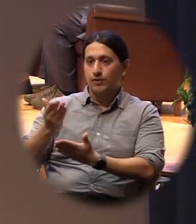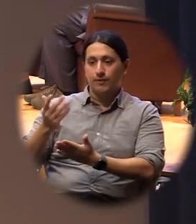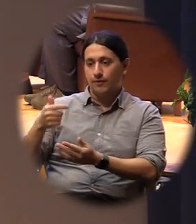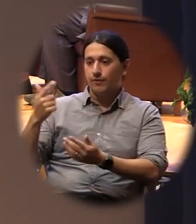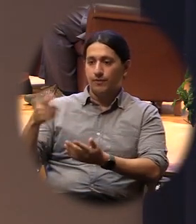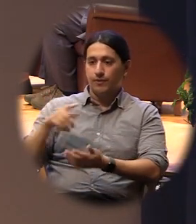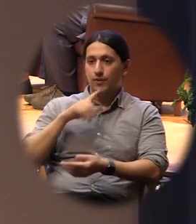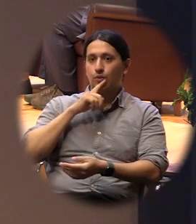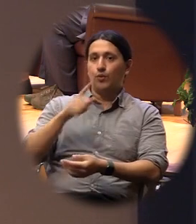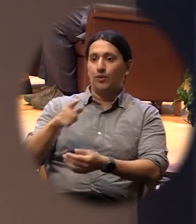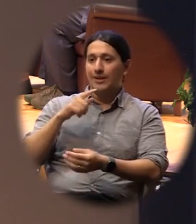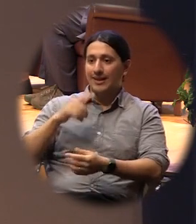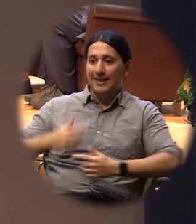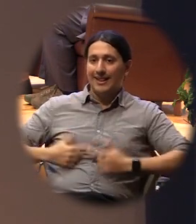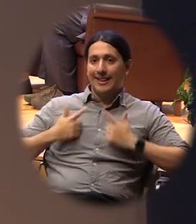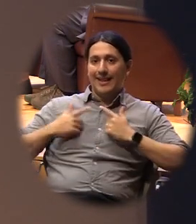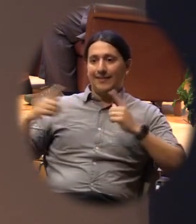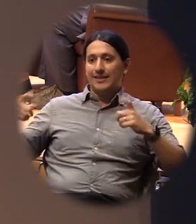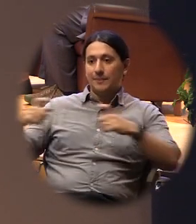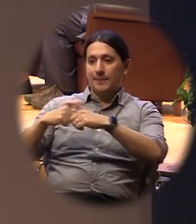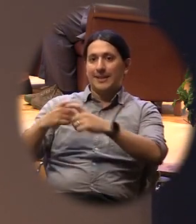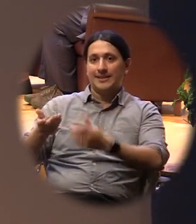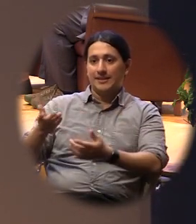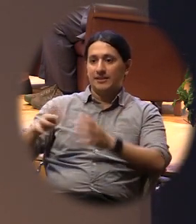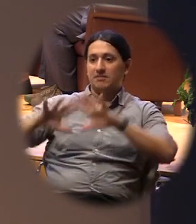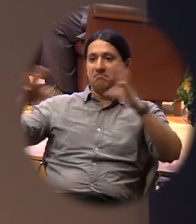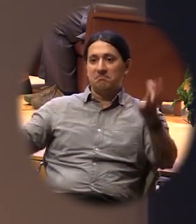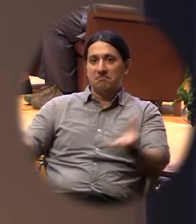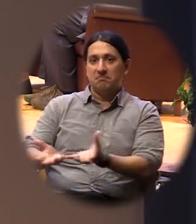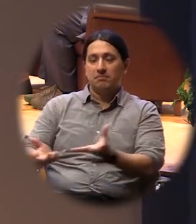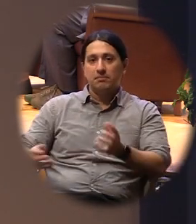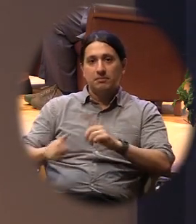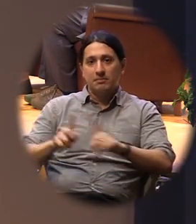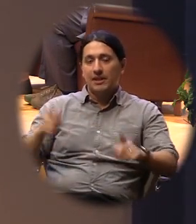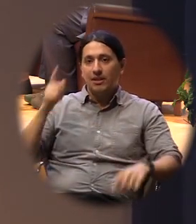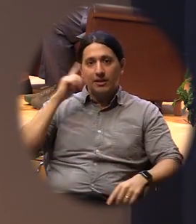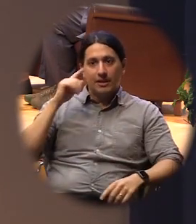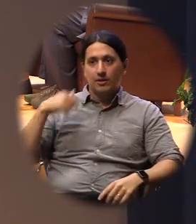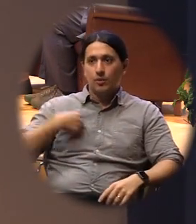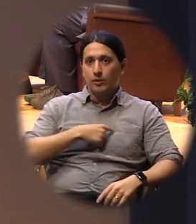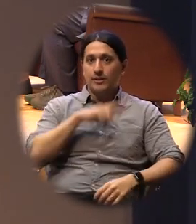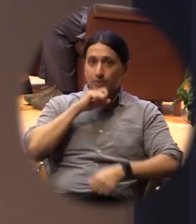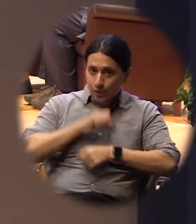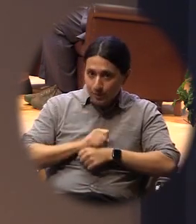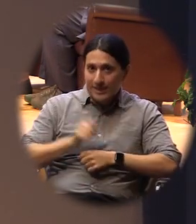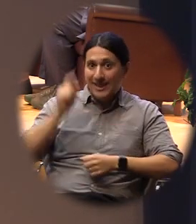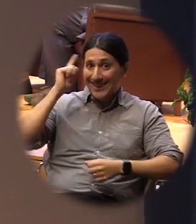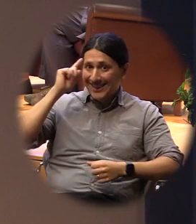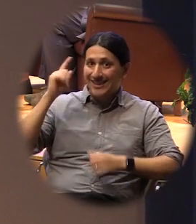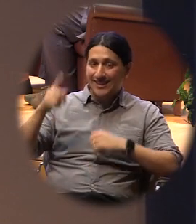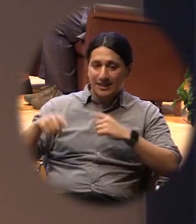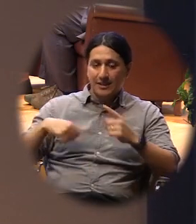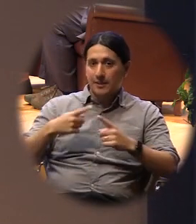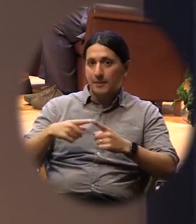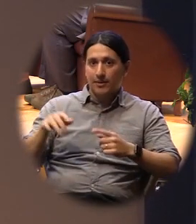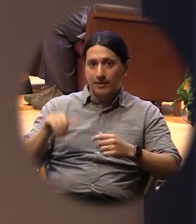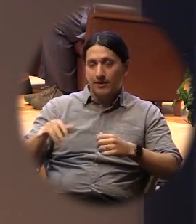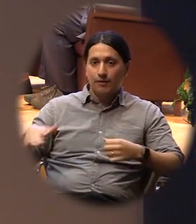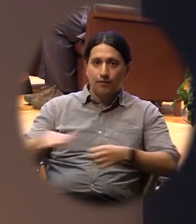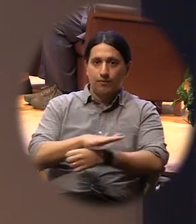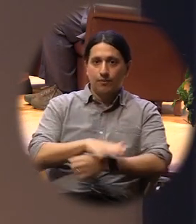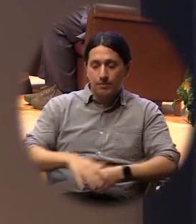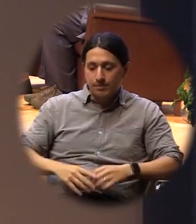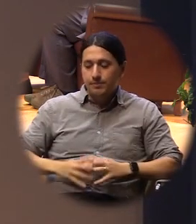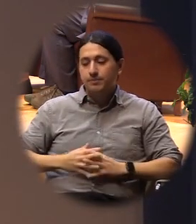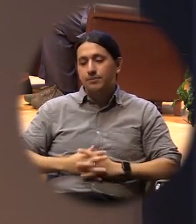but with I think they don't necessarily have that Faith component so that'd be interesting thing to think about um so uh I do